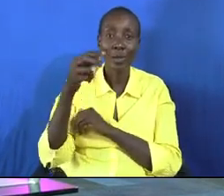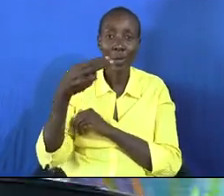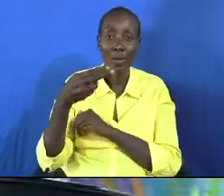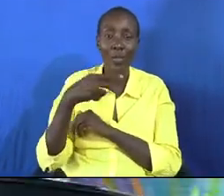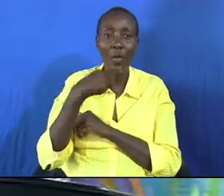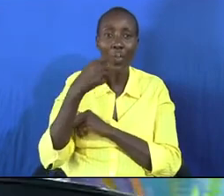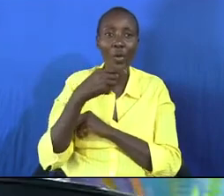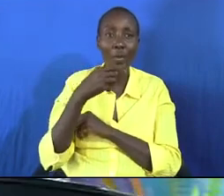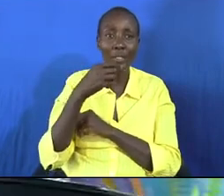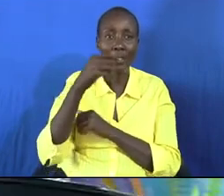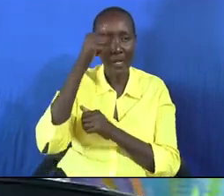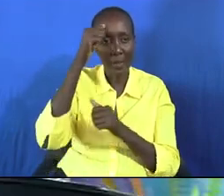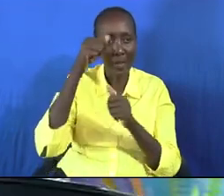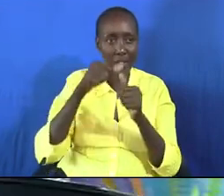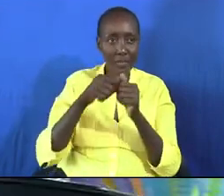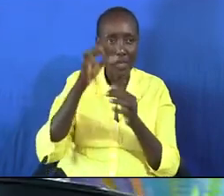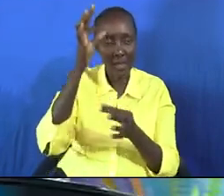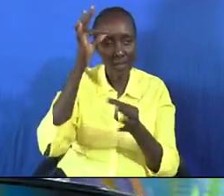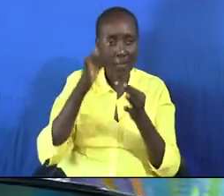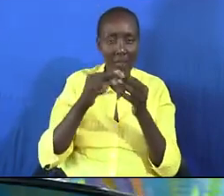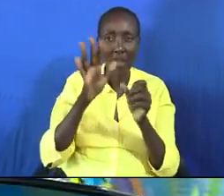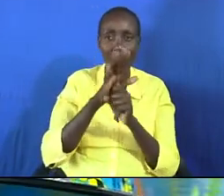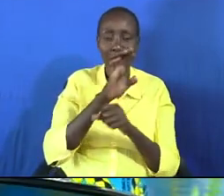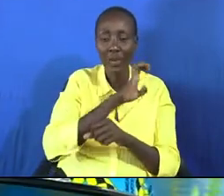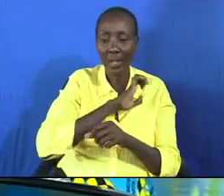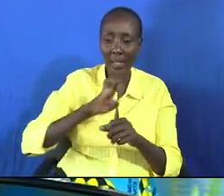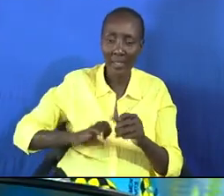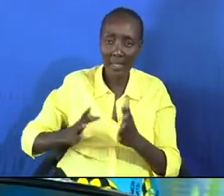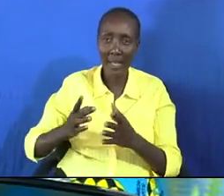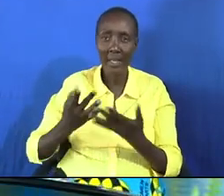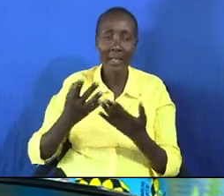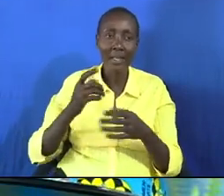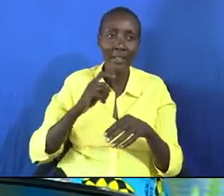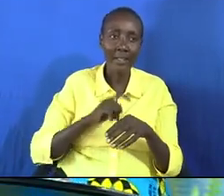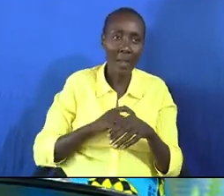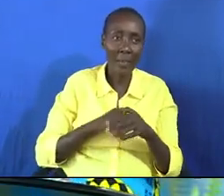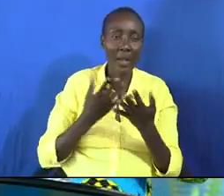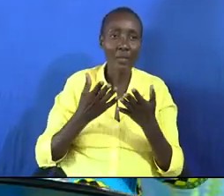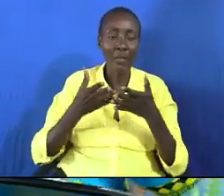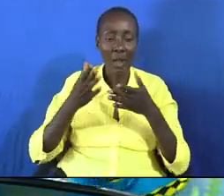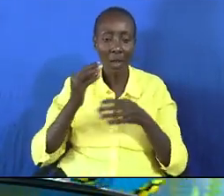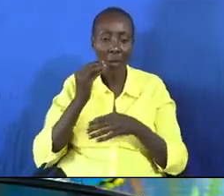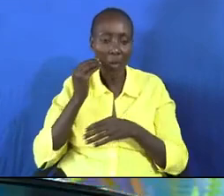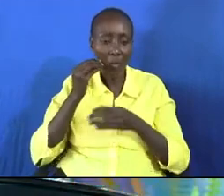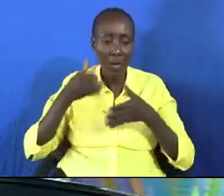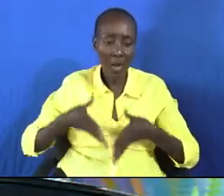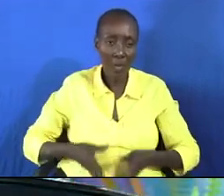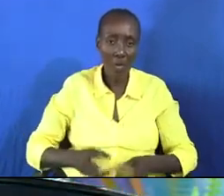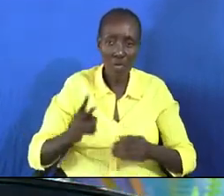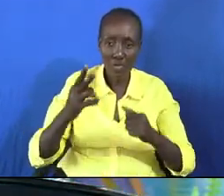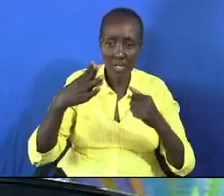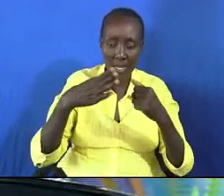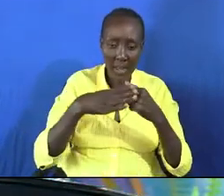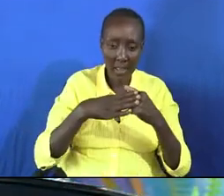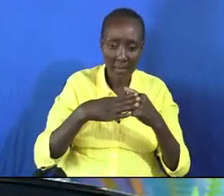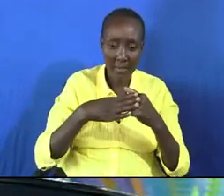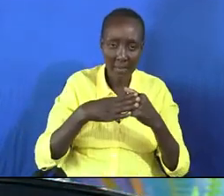the faithful Easter when she was born, because she was just born on 29th.